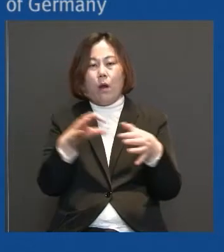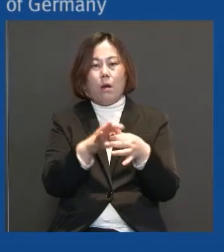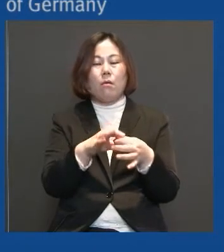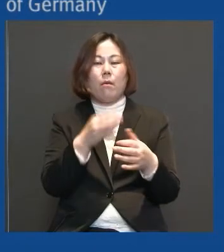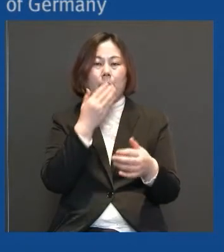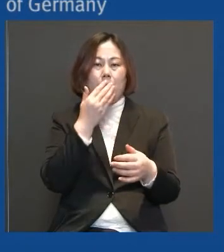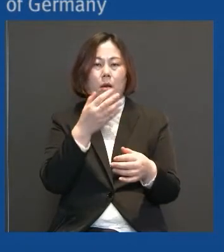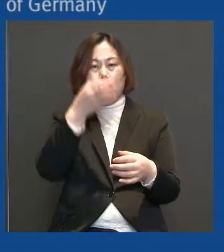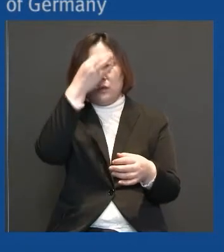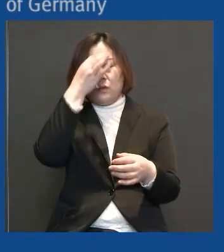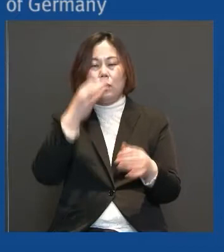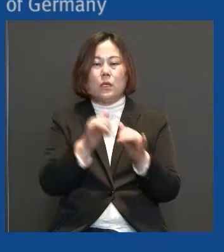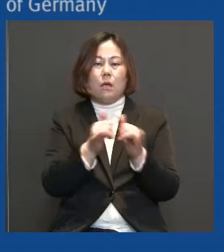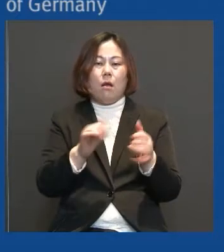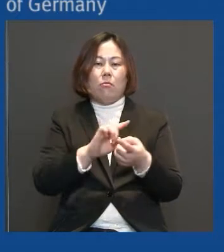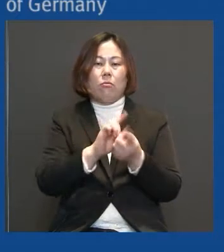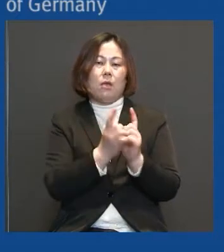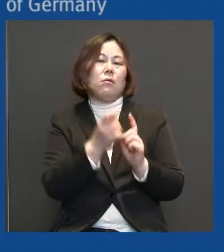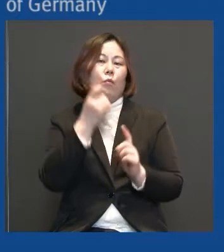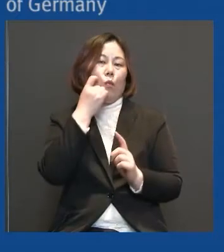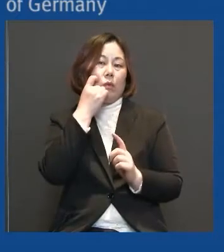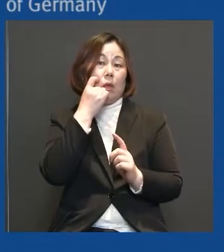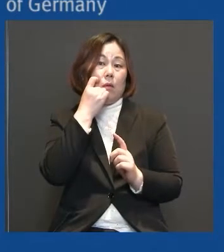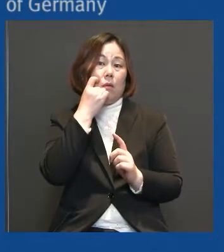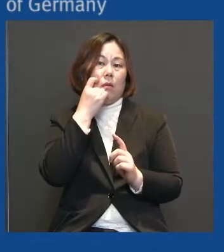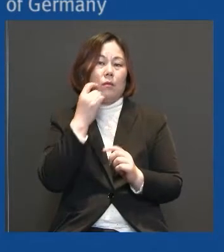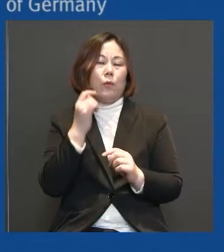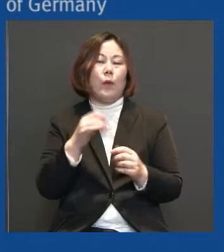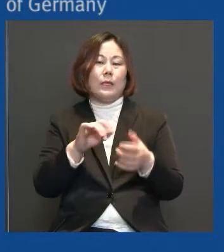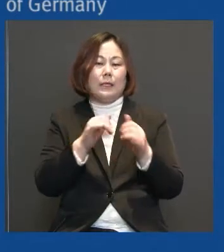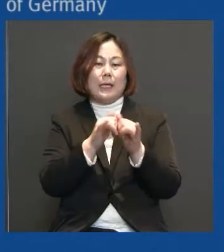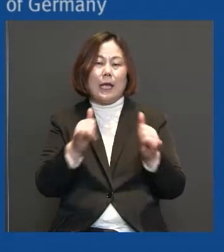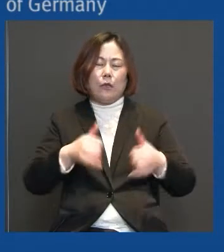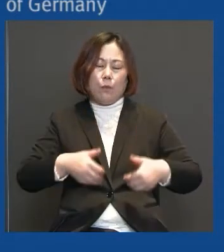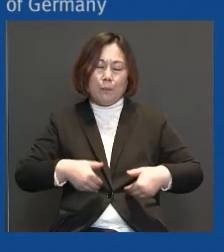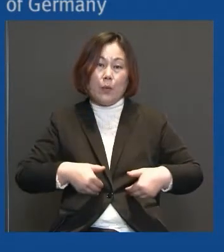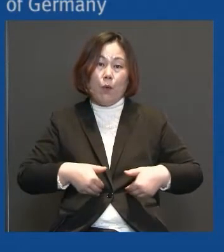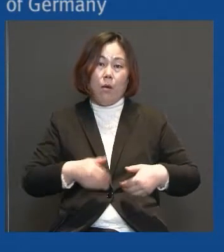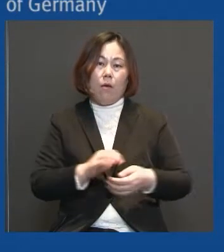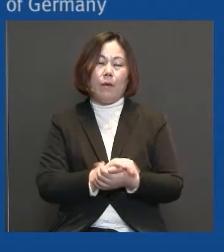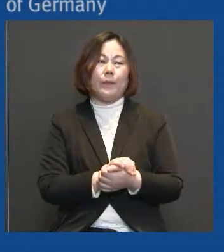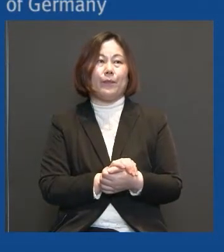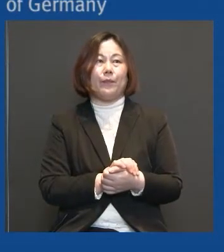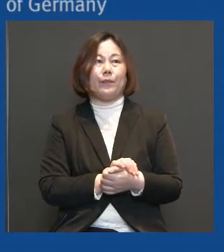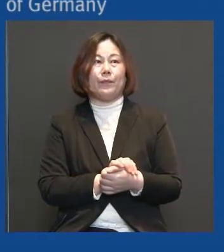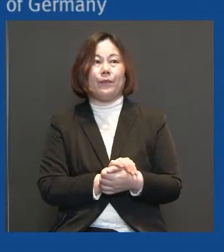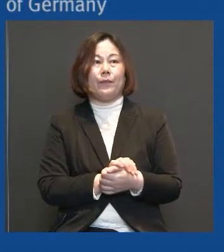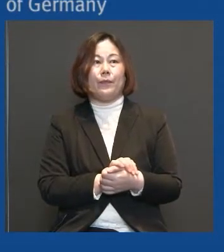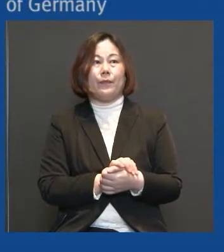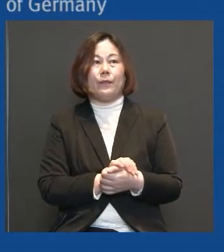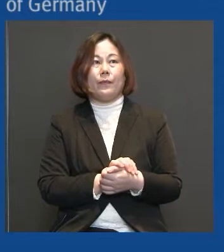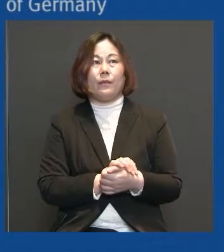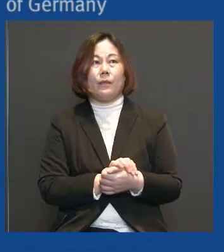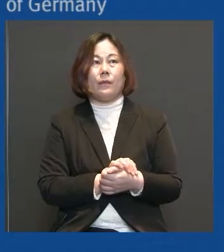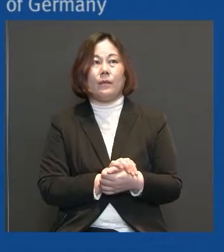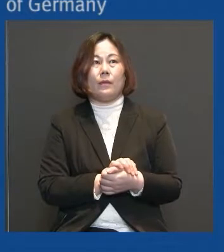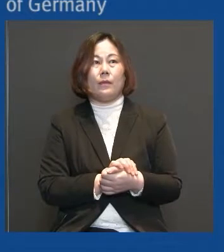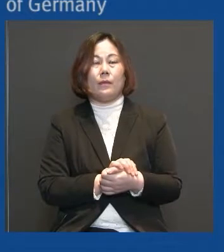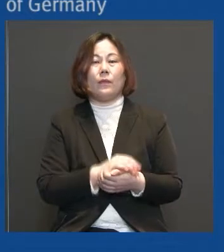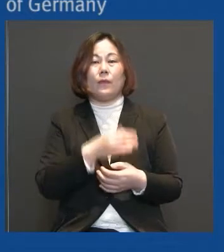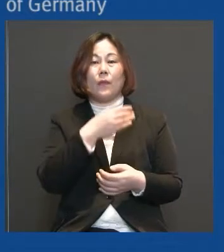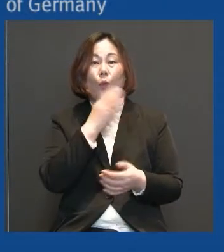international cooperation is becoming increasingly important. I've already said that, and the view of growing perception, the percentage of older persons